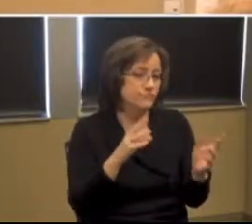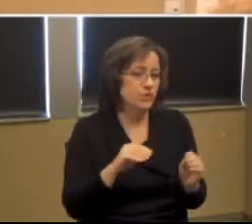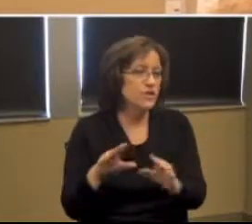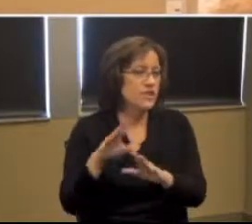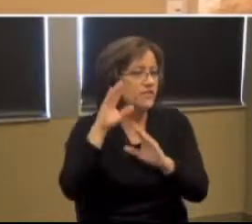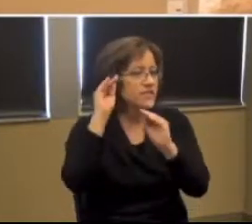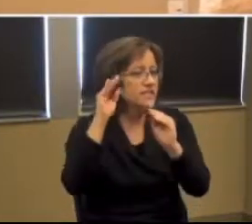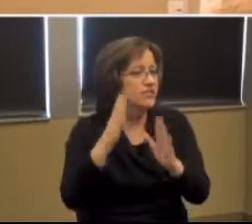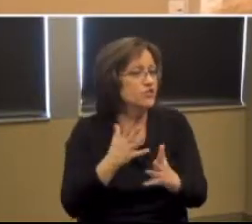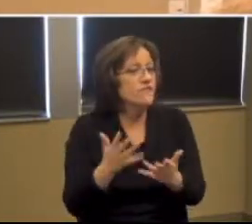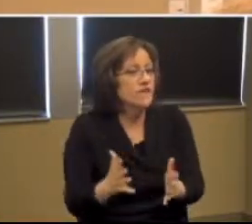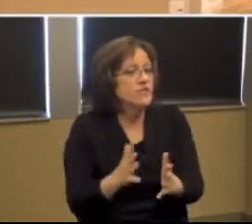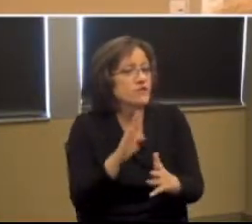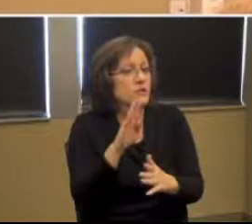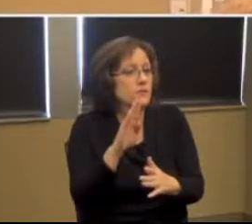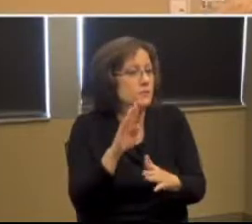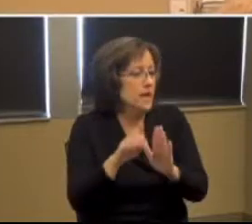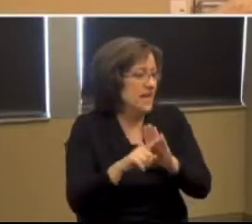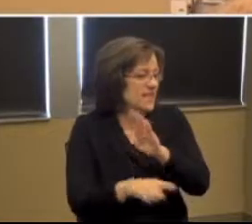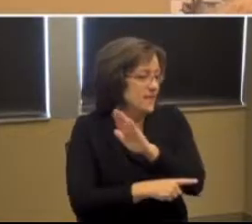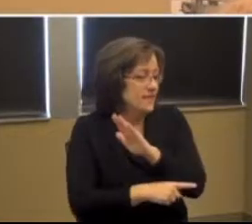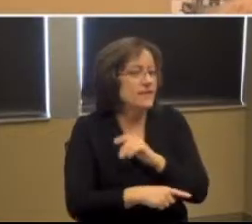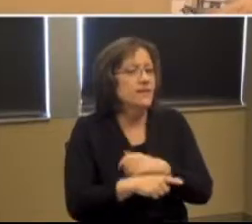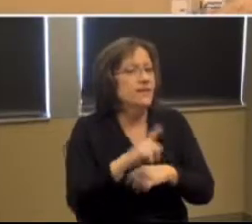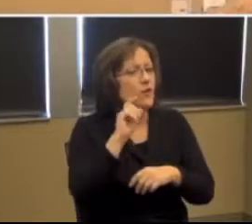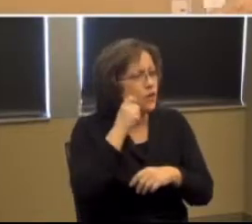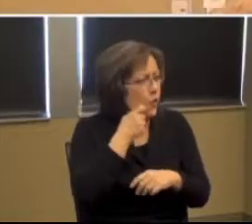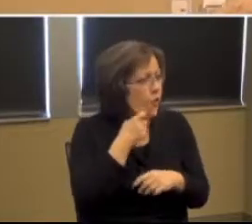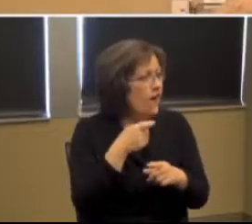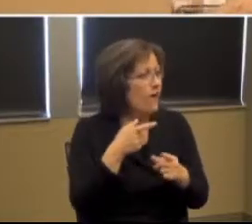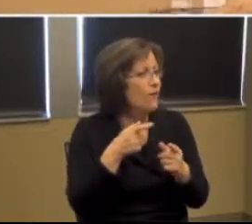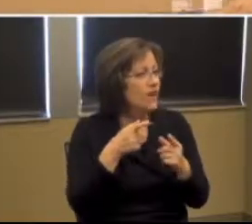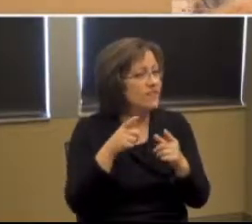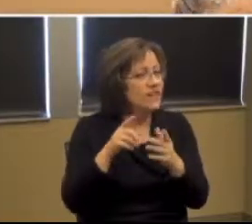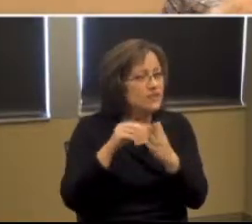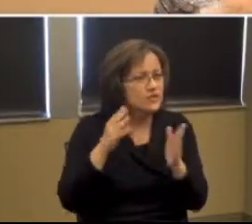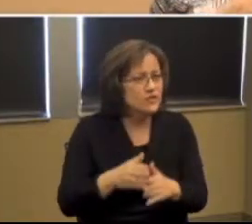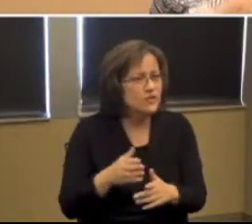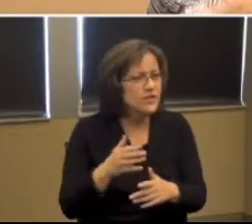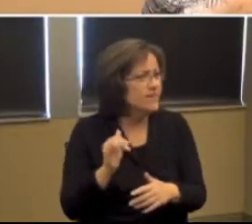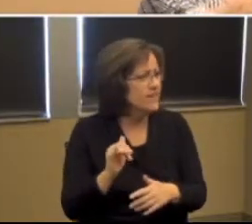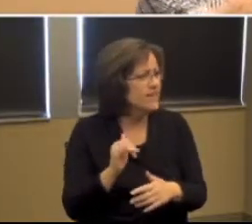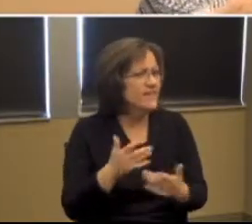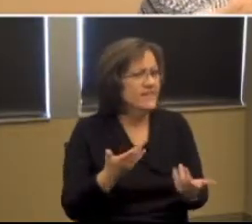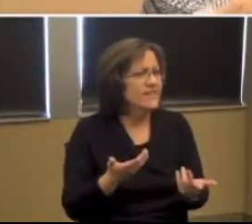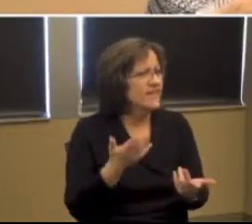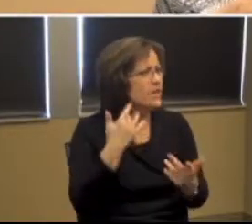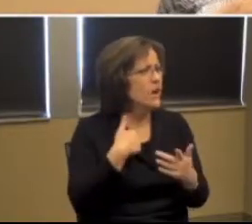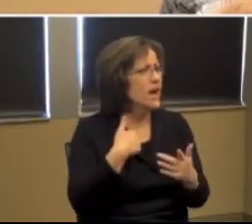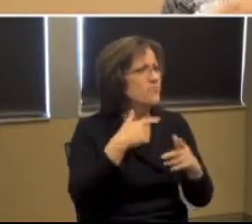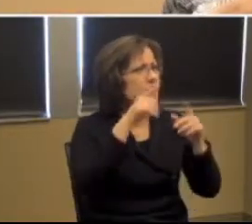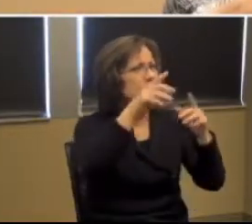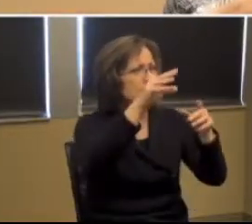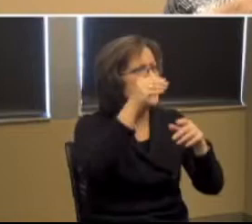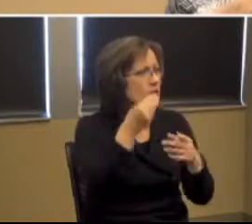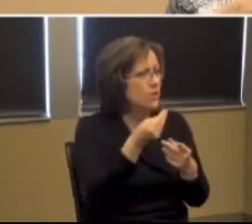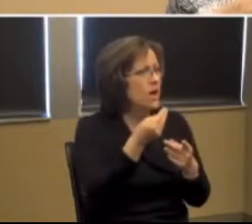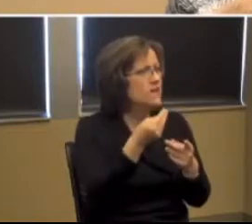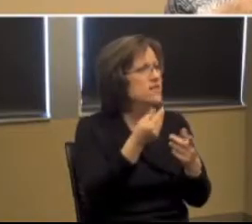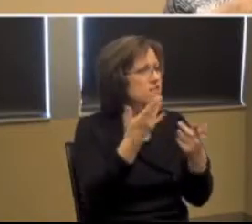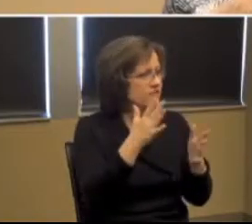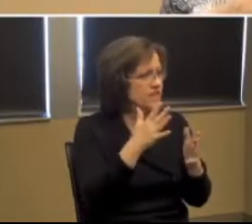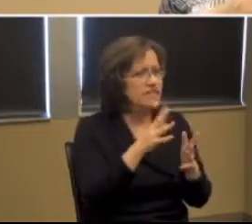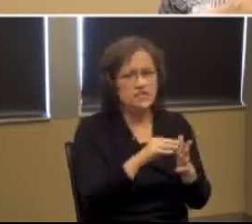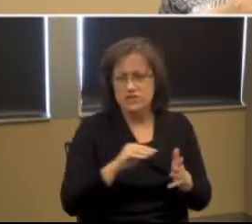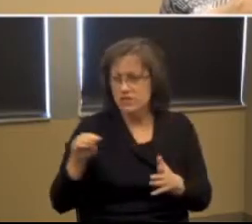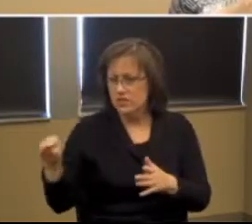3. And it's really cool when you teach the system like that, but the student catches on, and they're like, why am I getting up and walking and putting it in the teacher